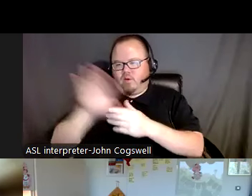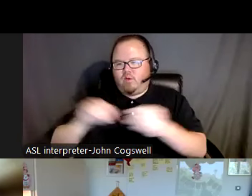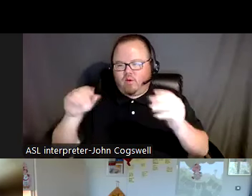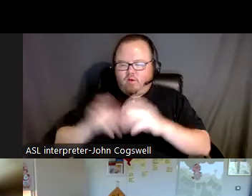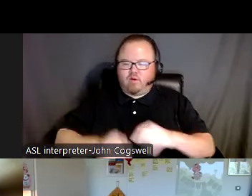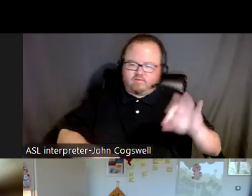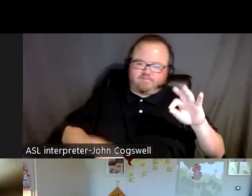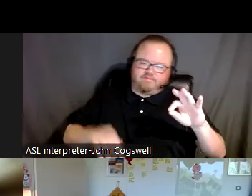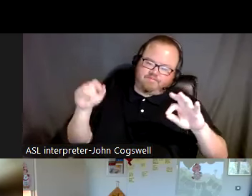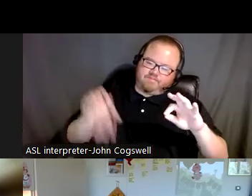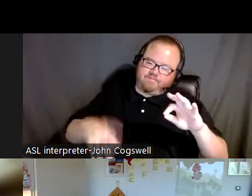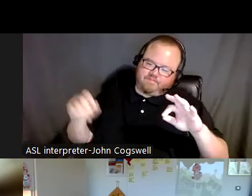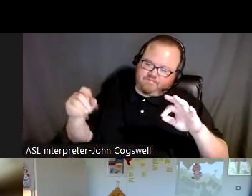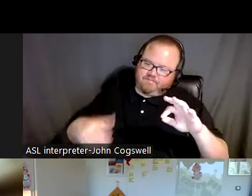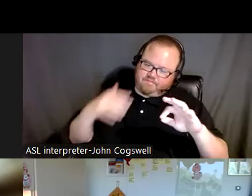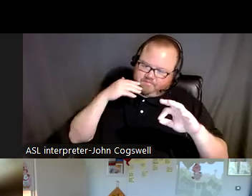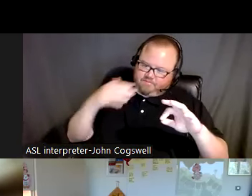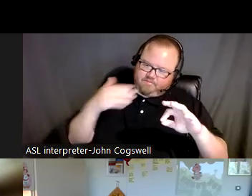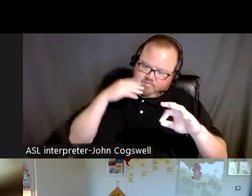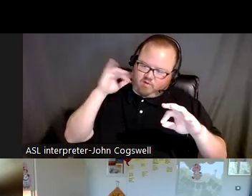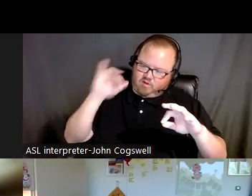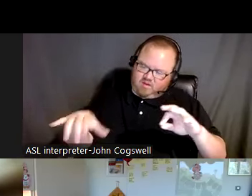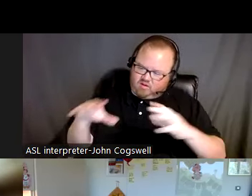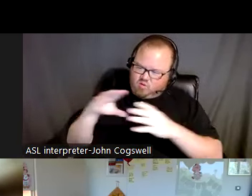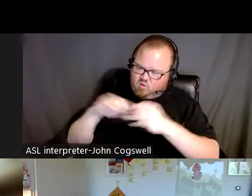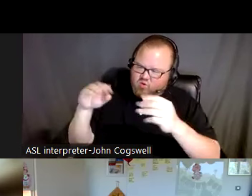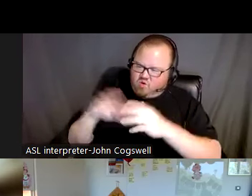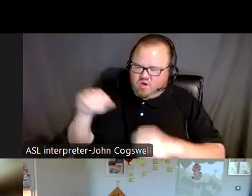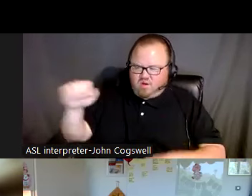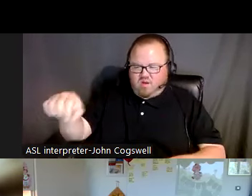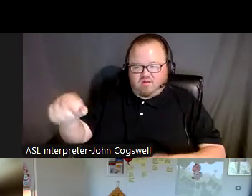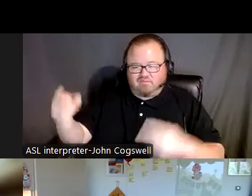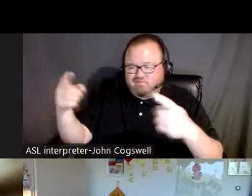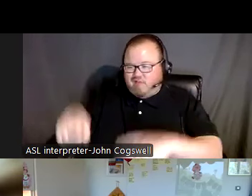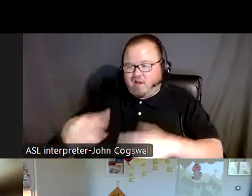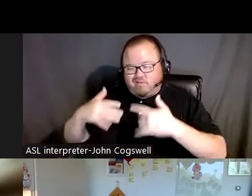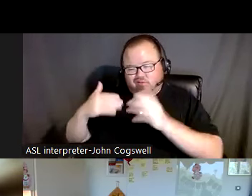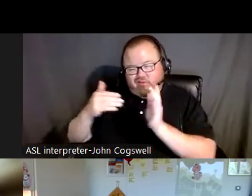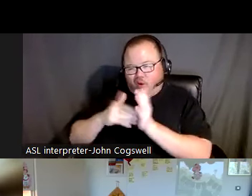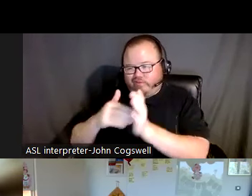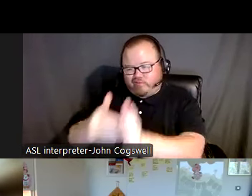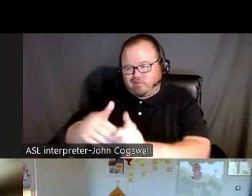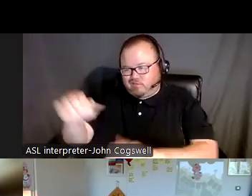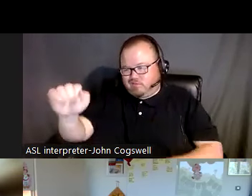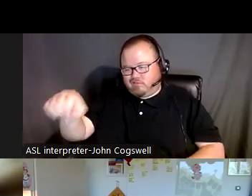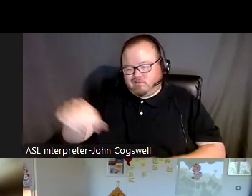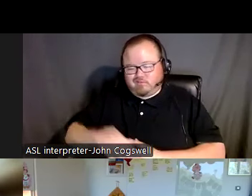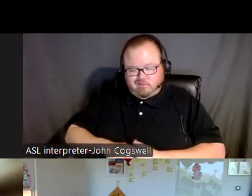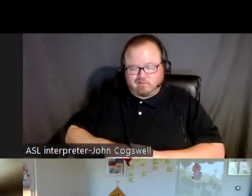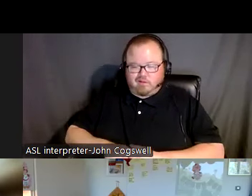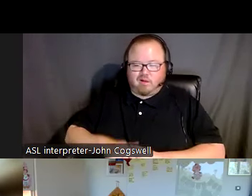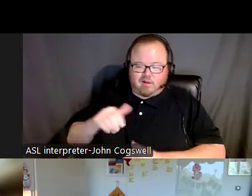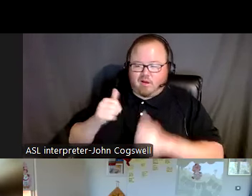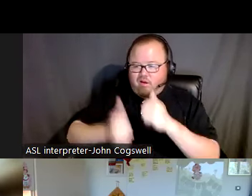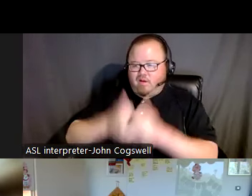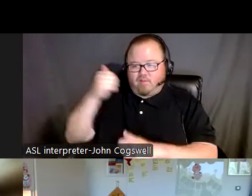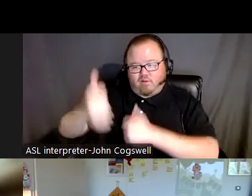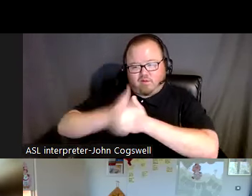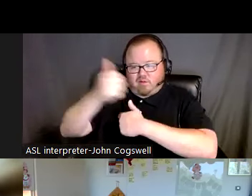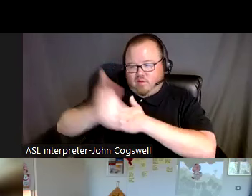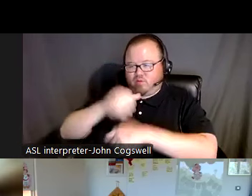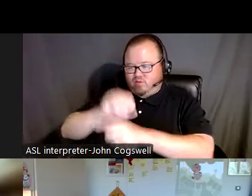thanks. Yeah. Thanks for that story. And yeah, it happens a lot. And again, that's the most dangerous situation.